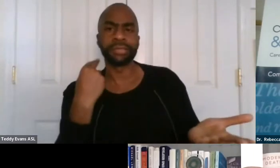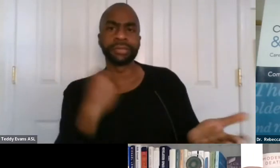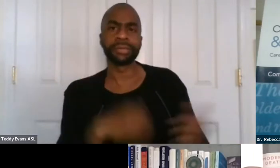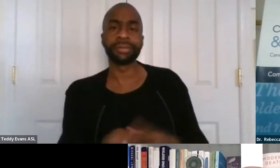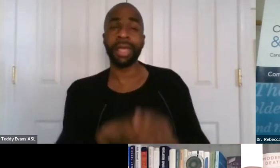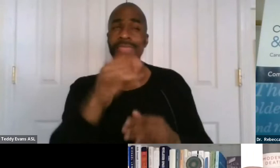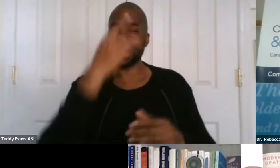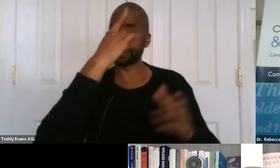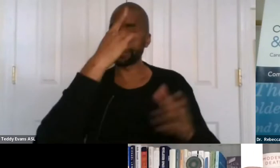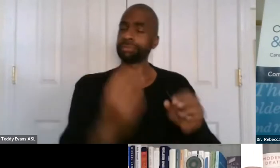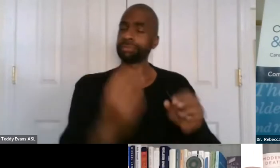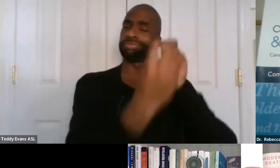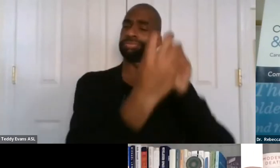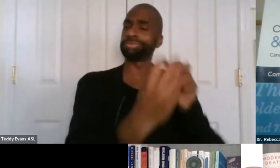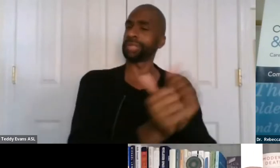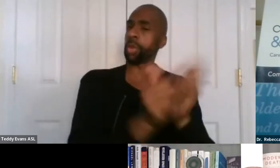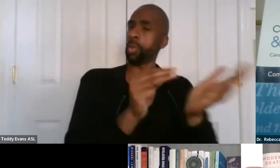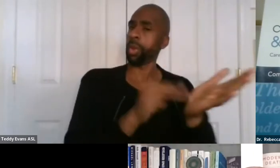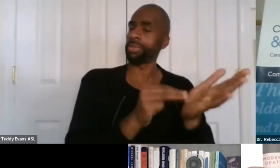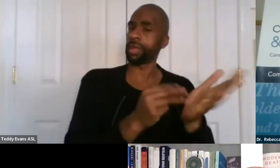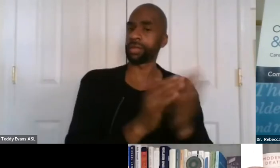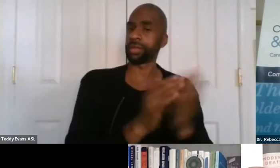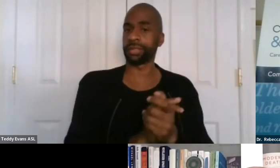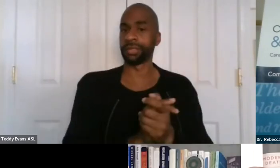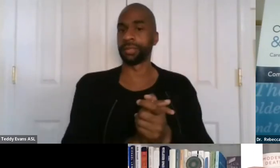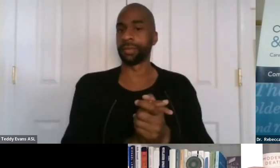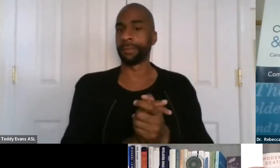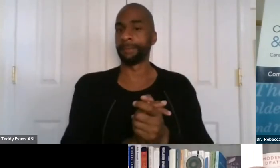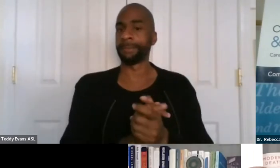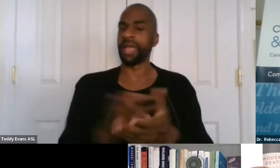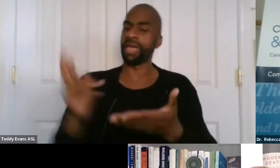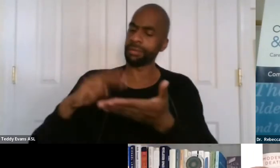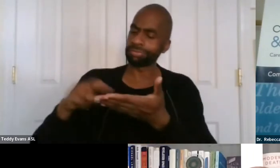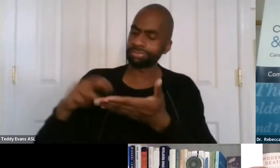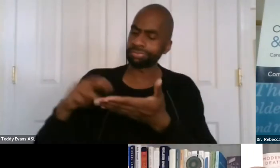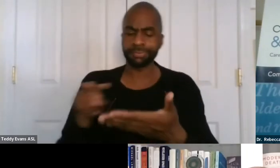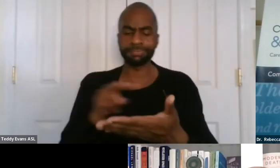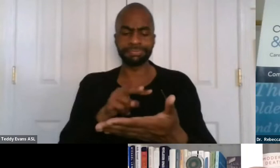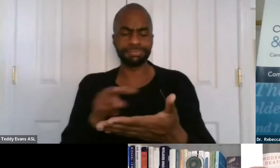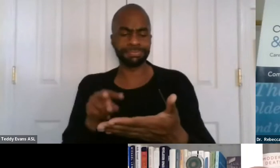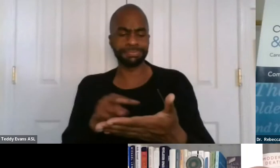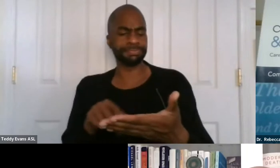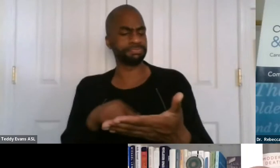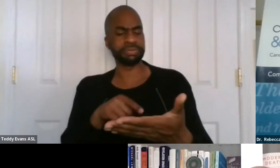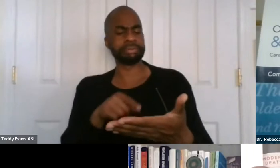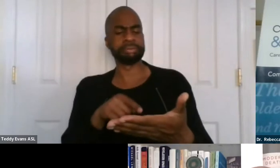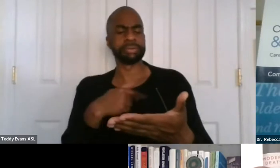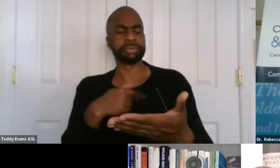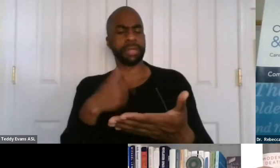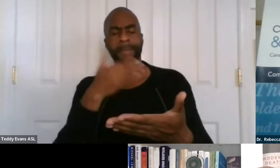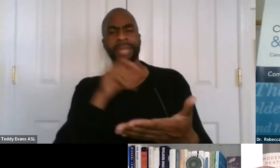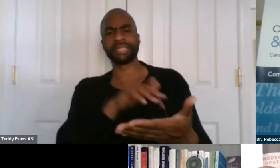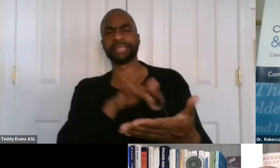I did see the research that suggested it wasn't well performed, and the best studies don't suggest that that ibuprofen